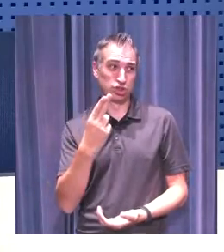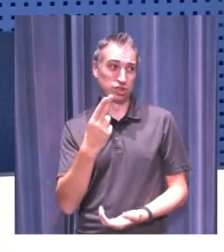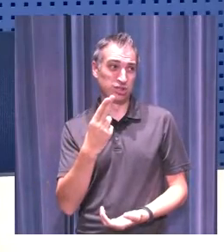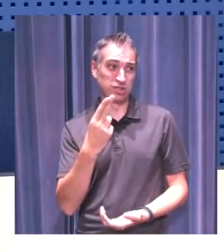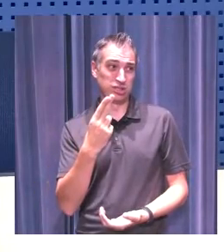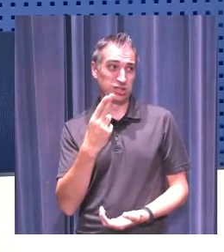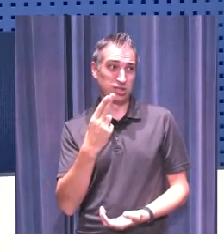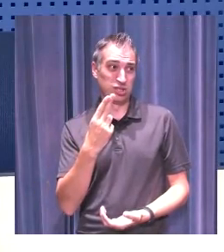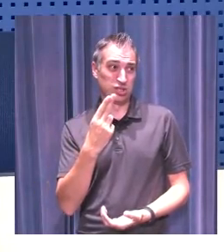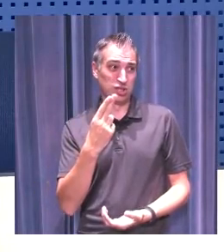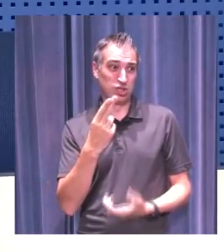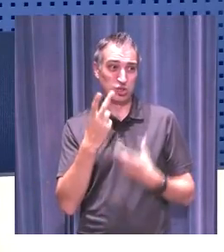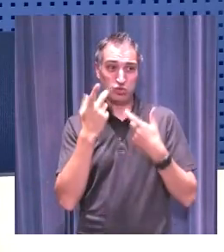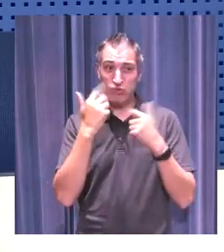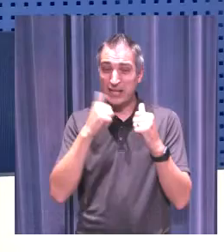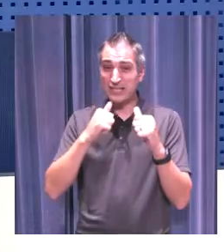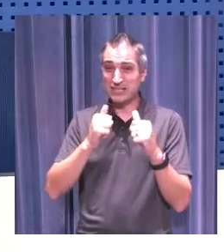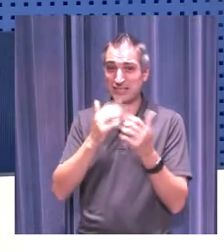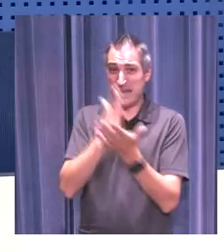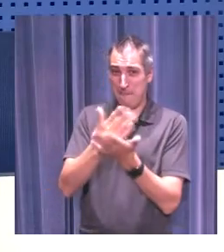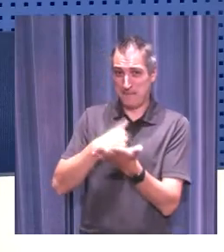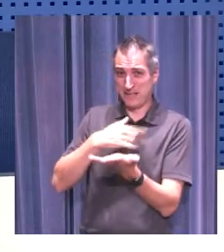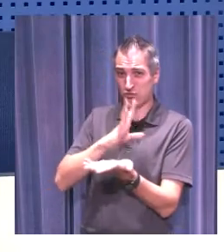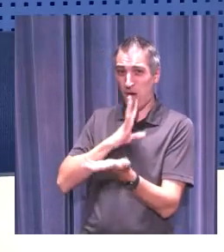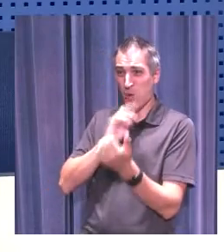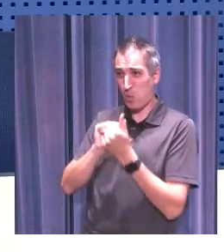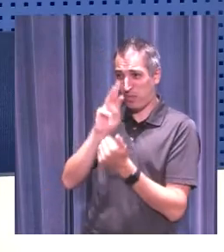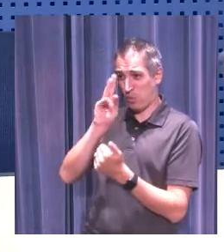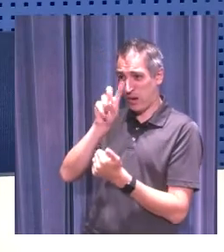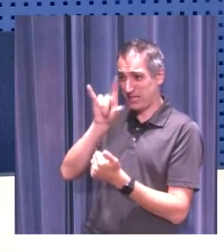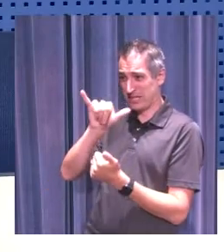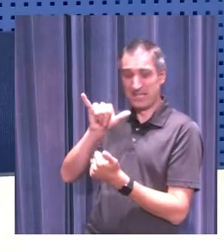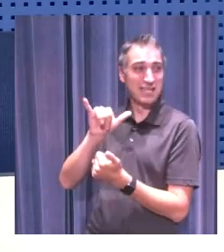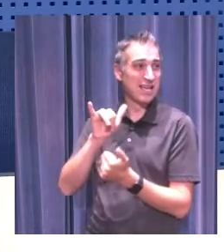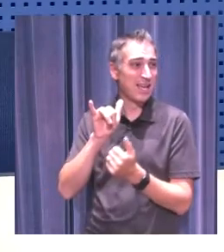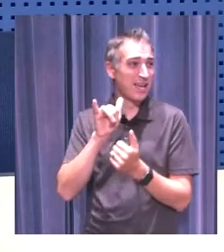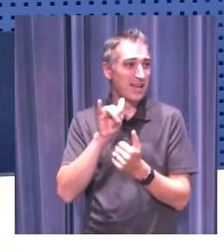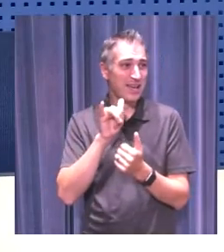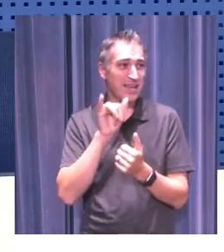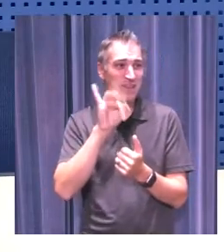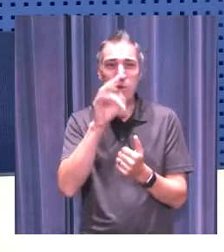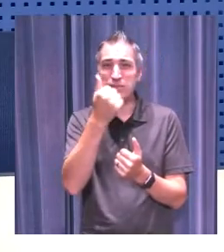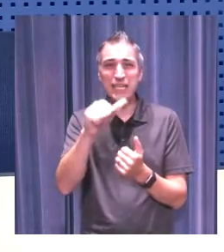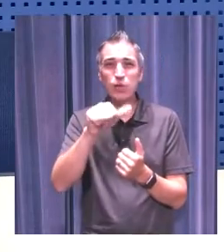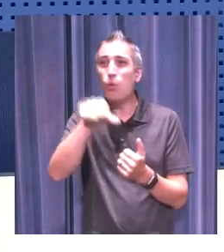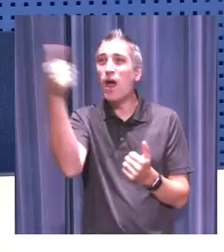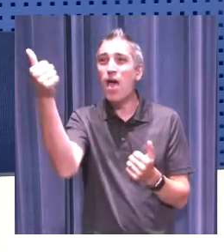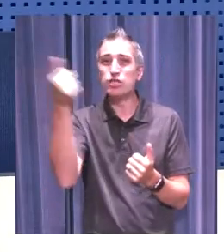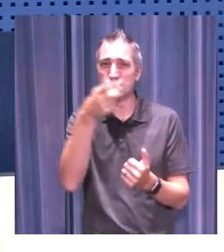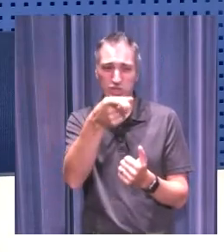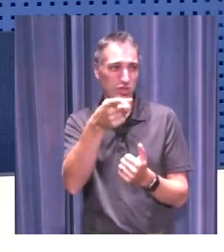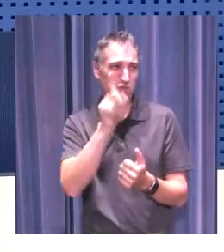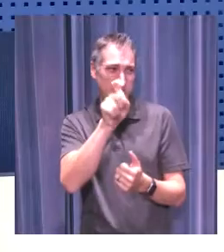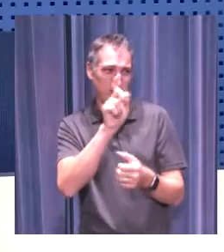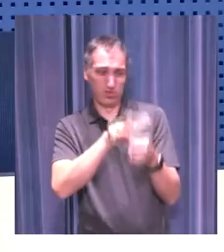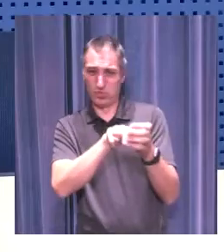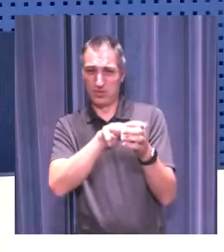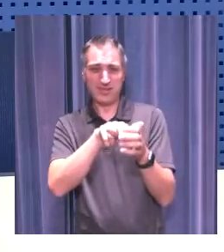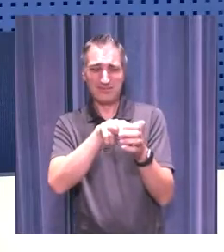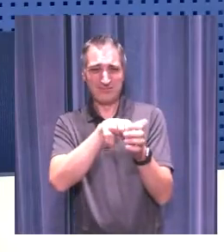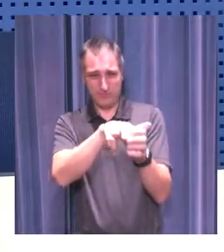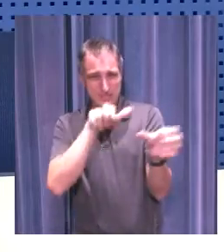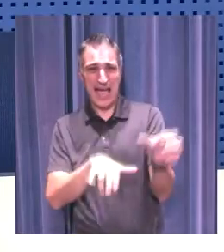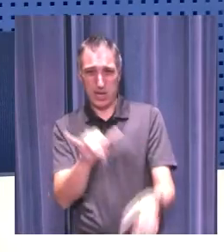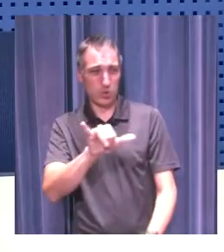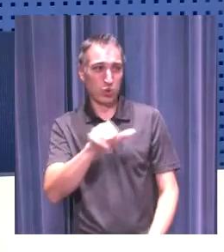to stop me from talking to Wendy. Now, if it would have been anybody else, you wouldn't have had anything to say. You need to resign. I'm